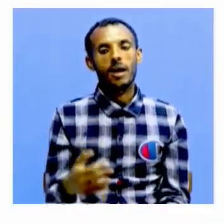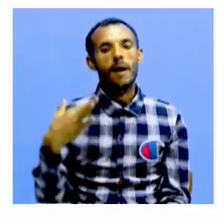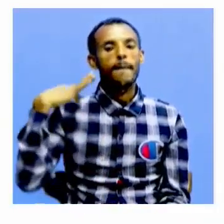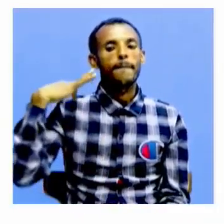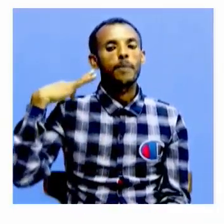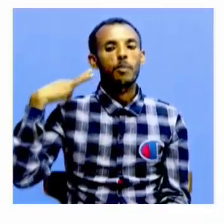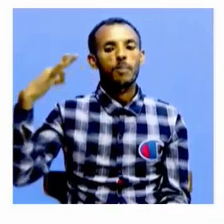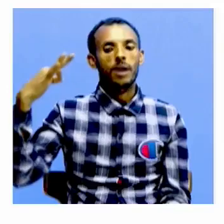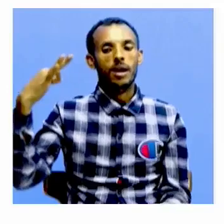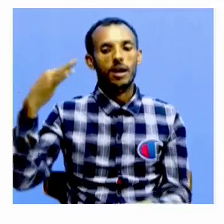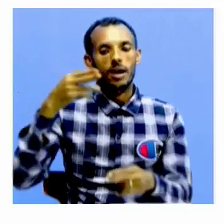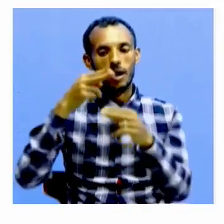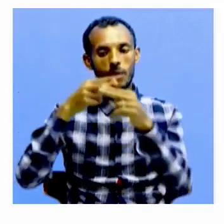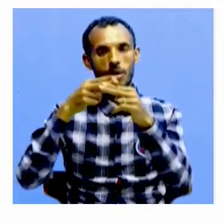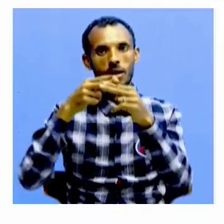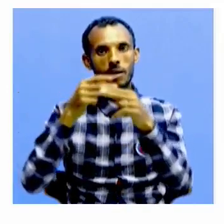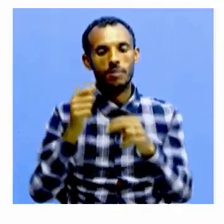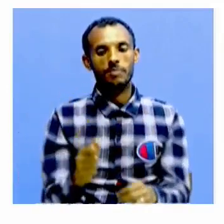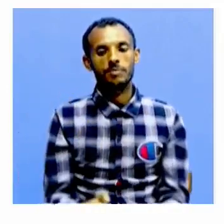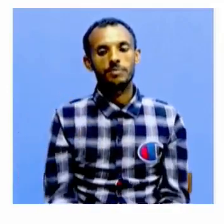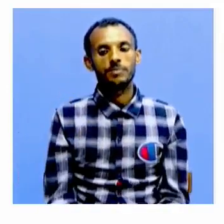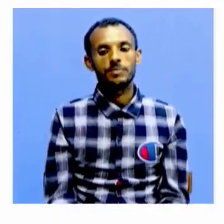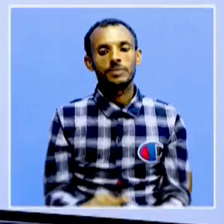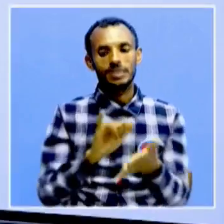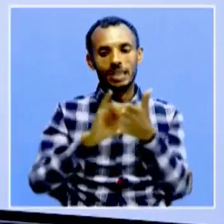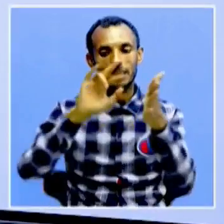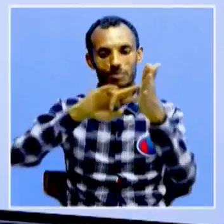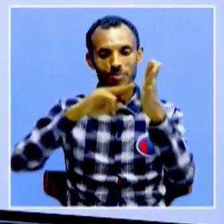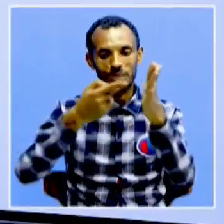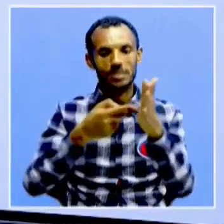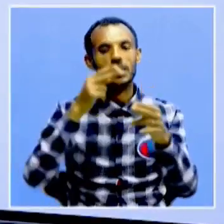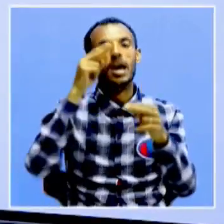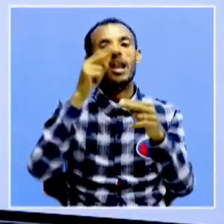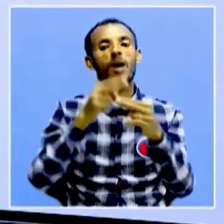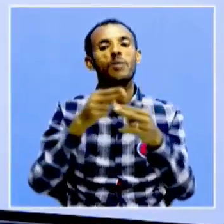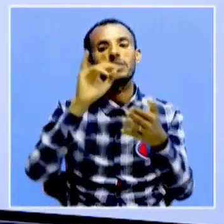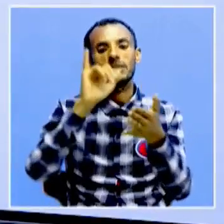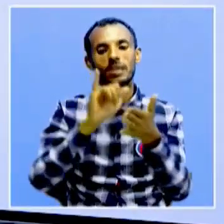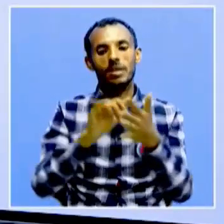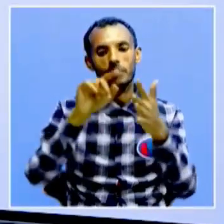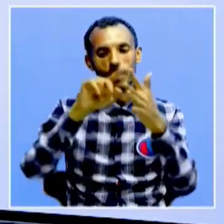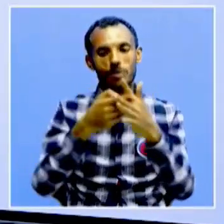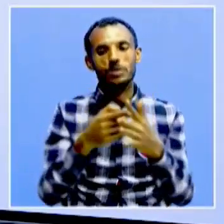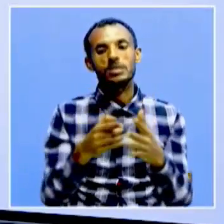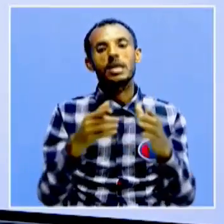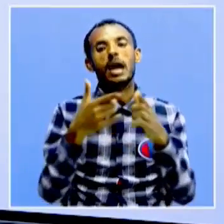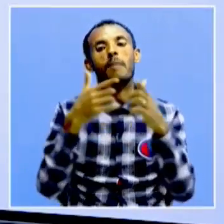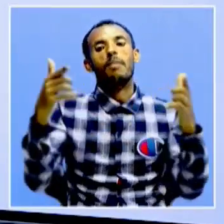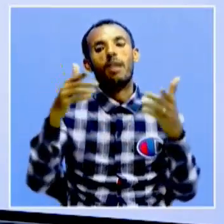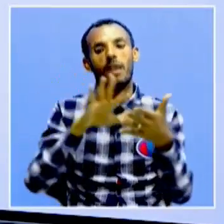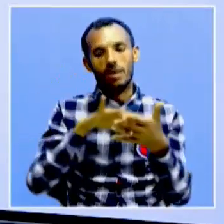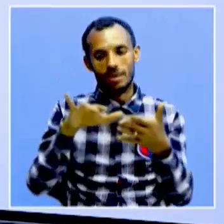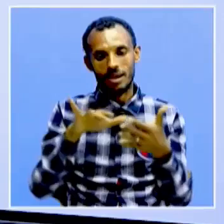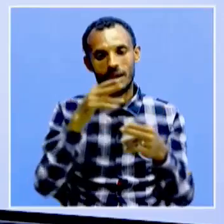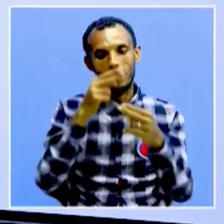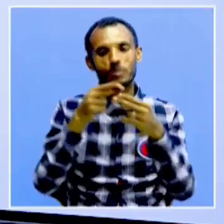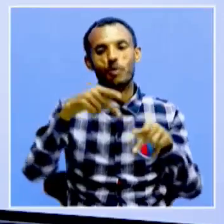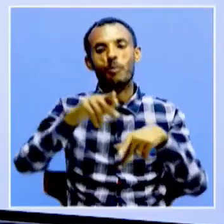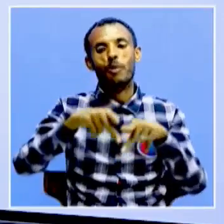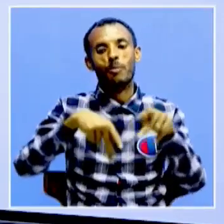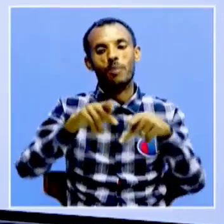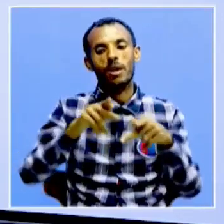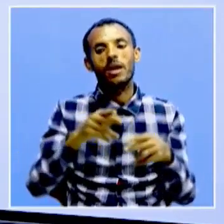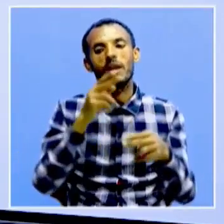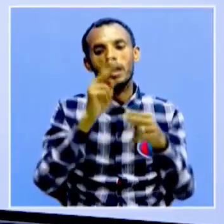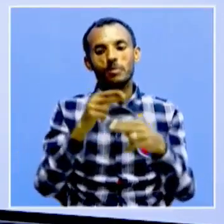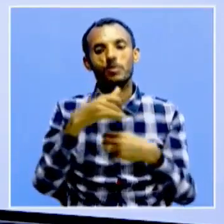Proper noun. That means those nouns that begin with capital letters, yes? Names of people, names